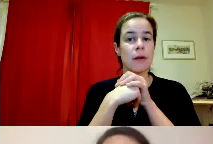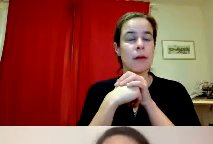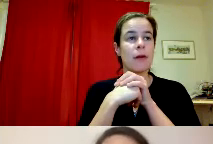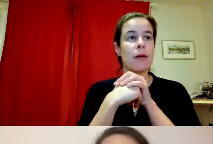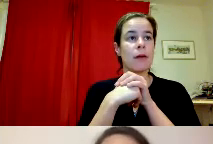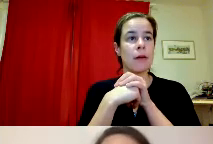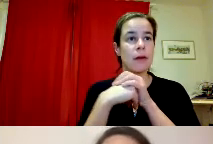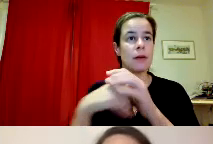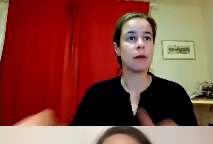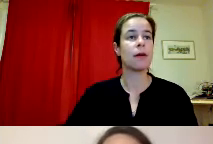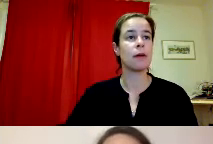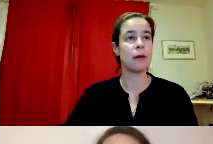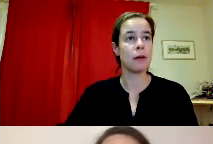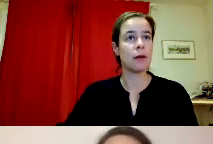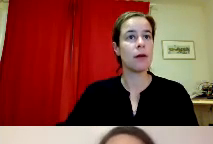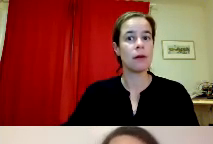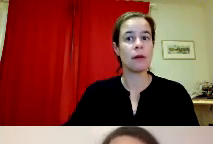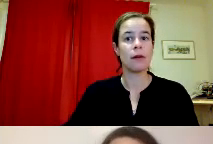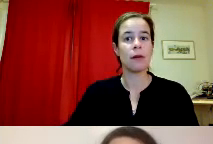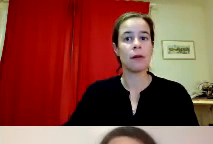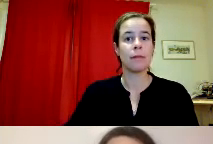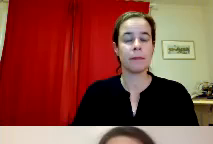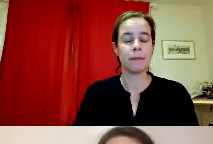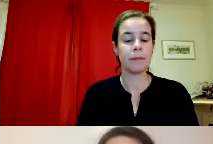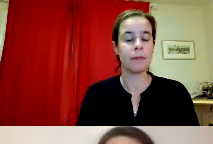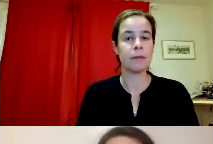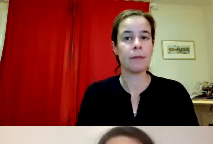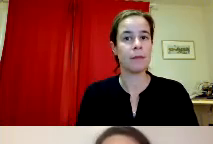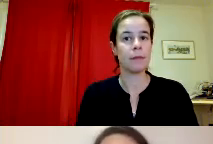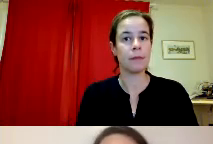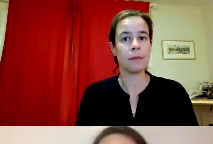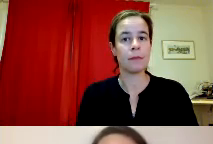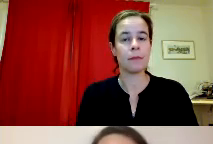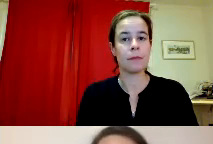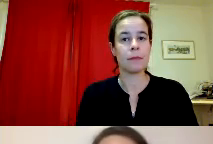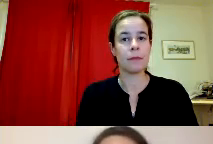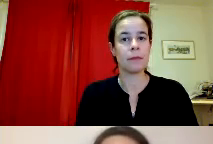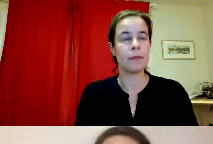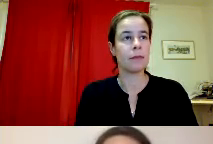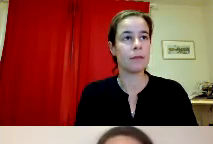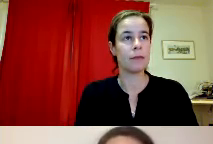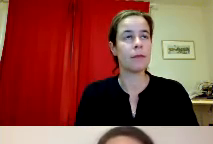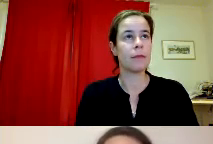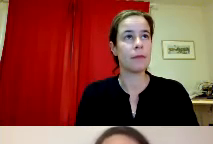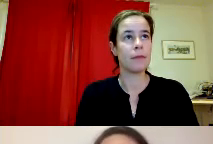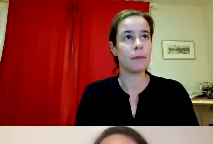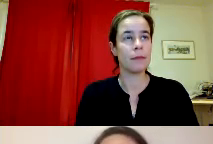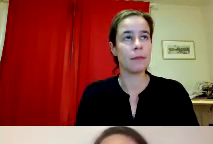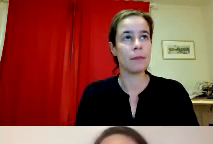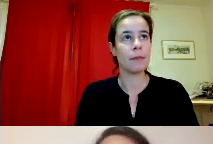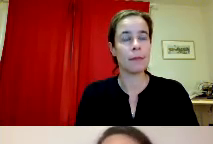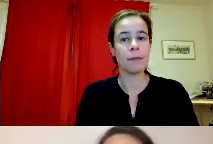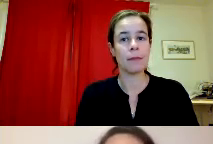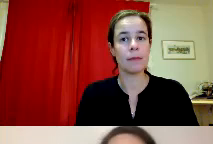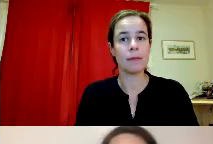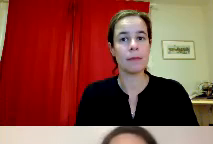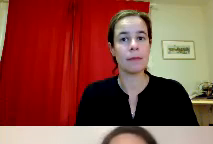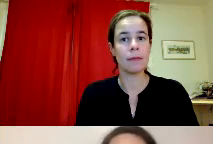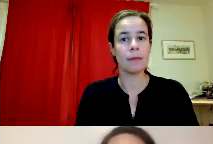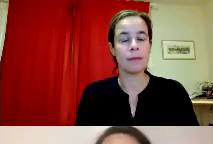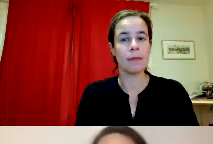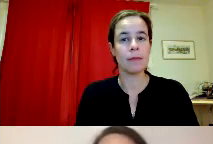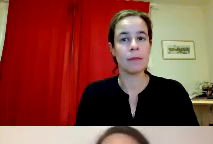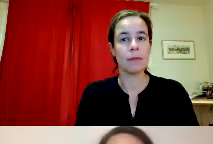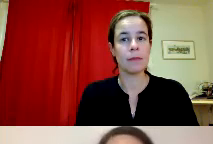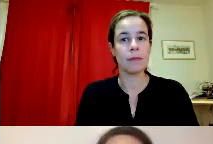the WHO recommendation, versus 33% nationally. So we have one of the lowest rates. And we have this kind